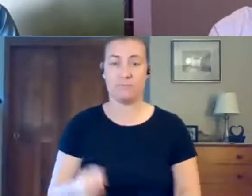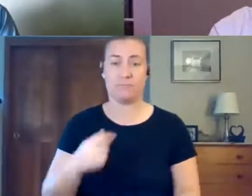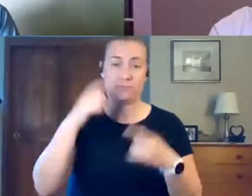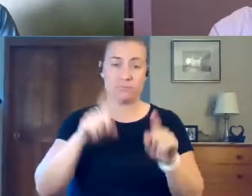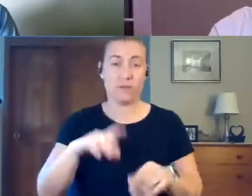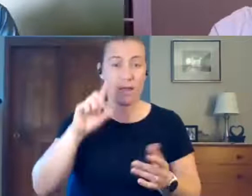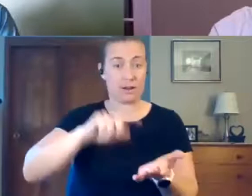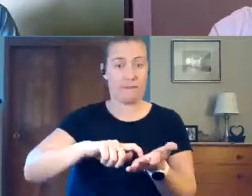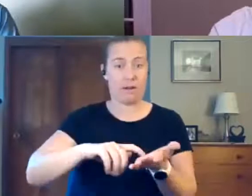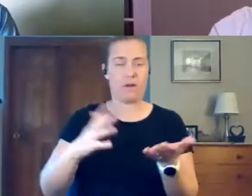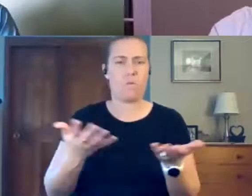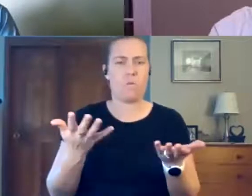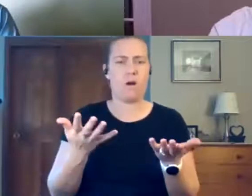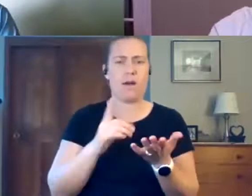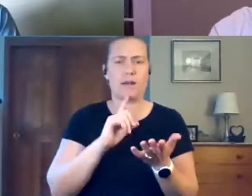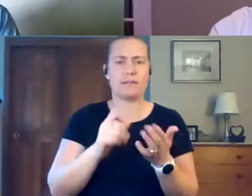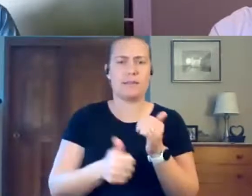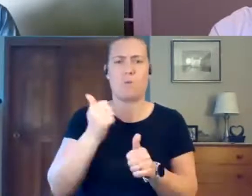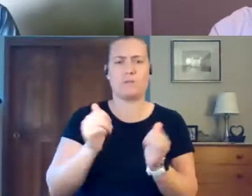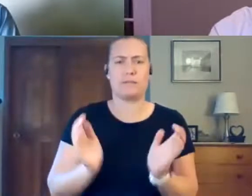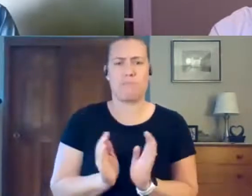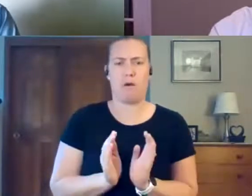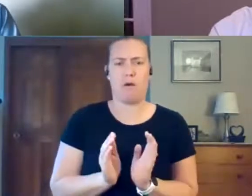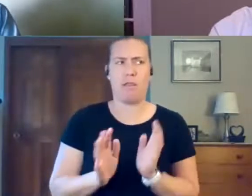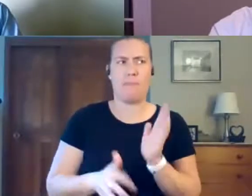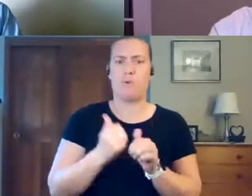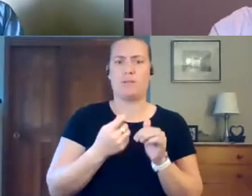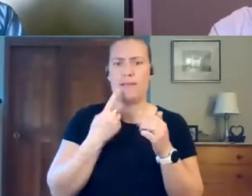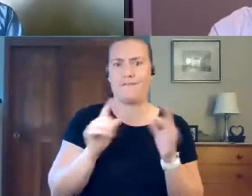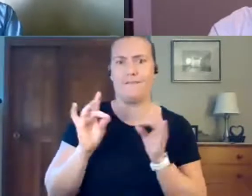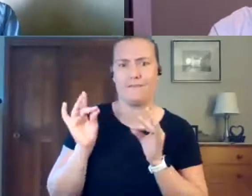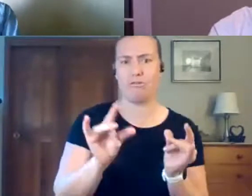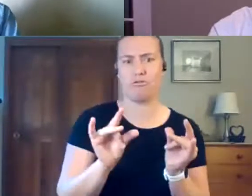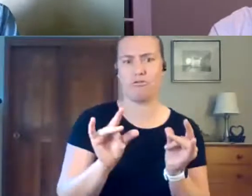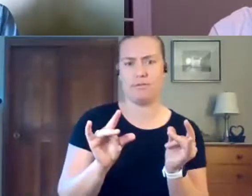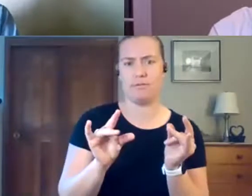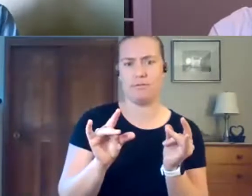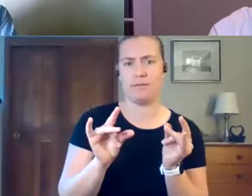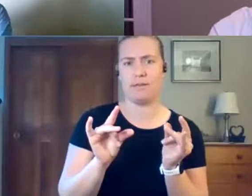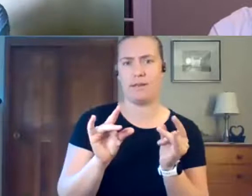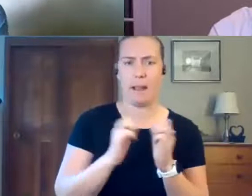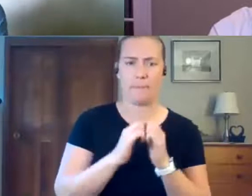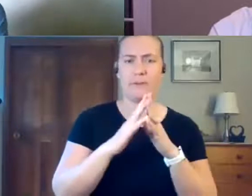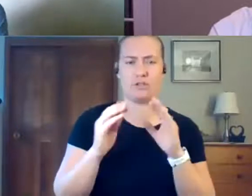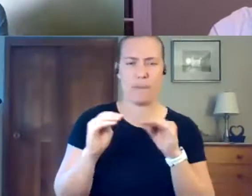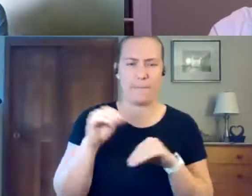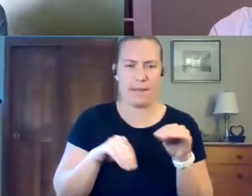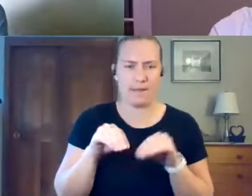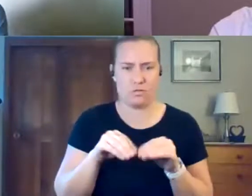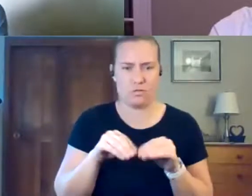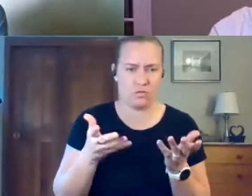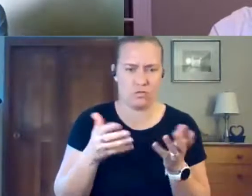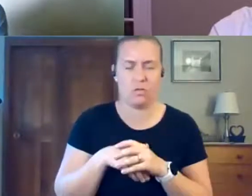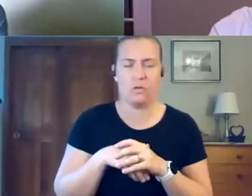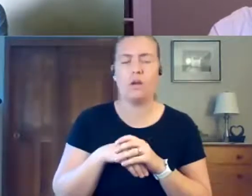what is the smallest, most efficient implementation package, whether does it